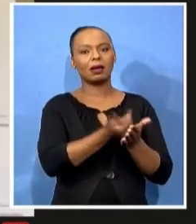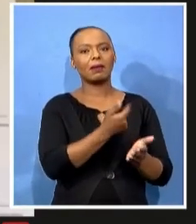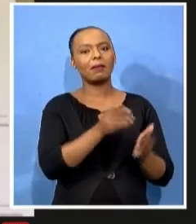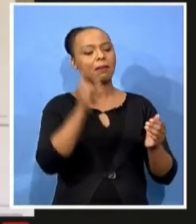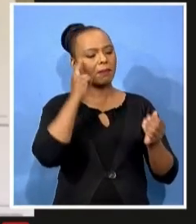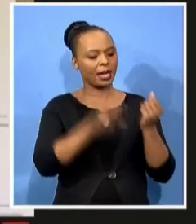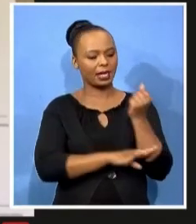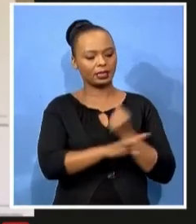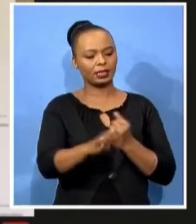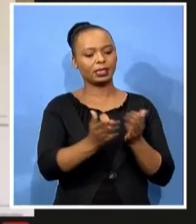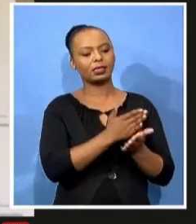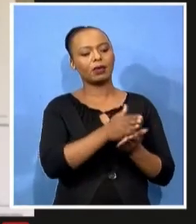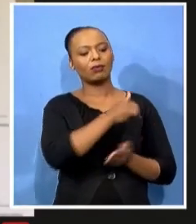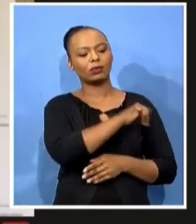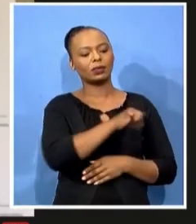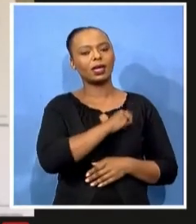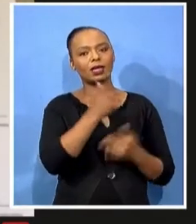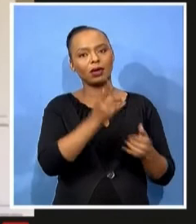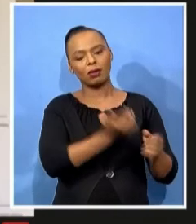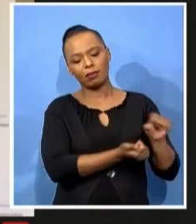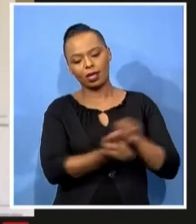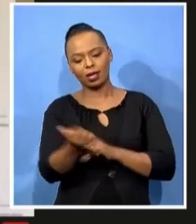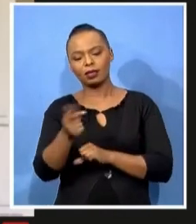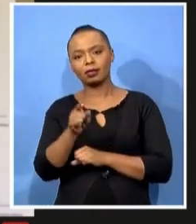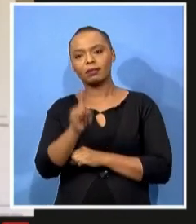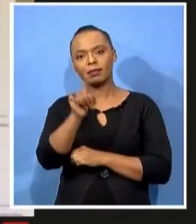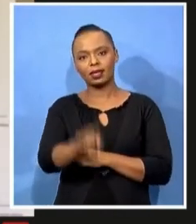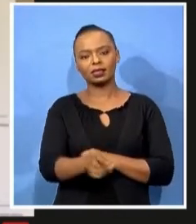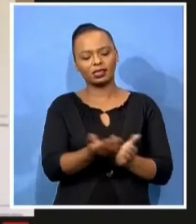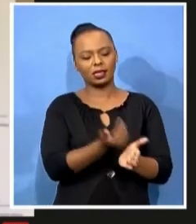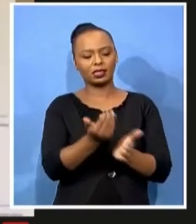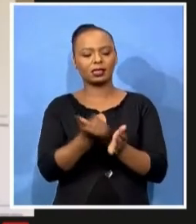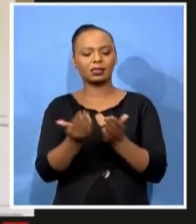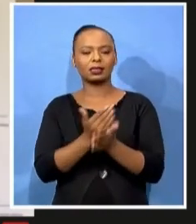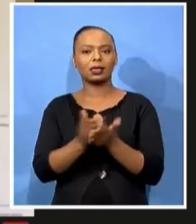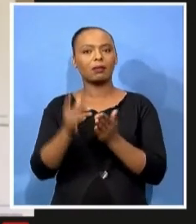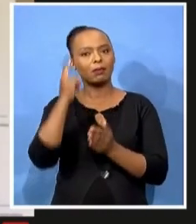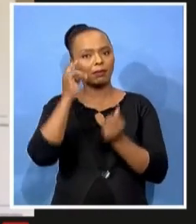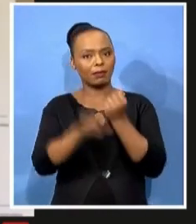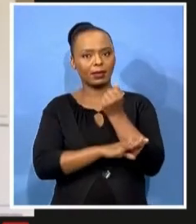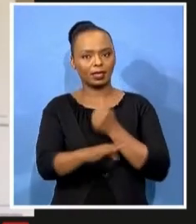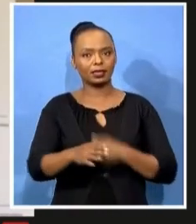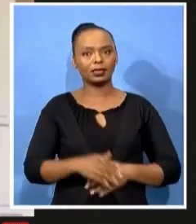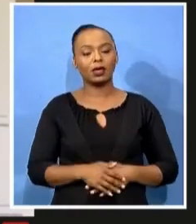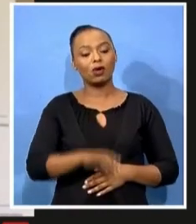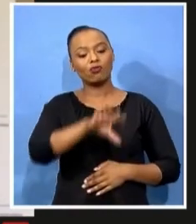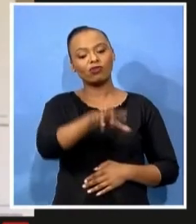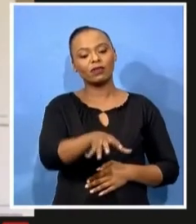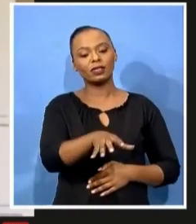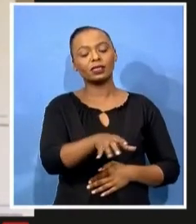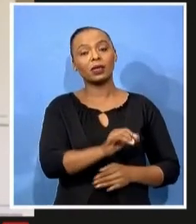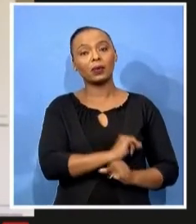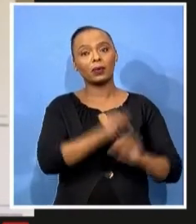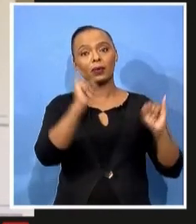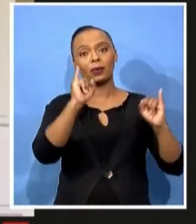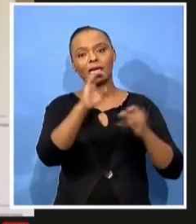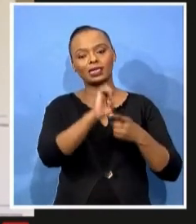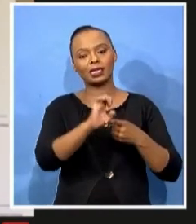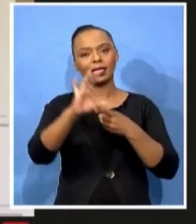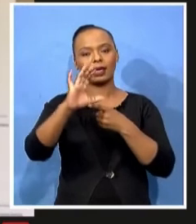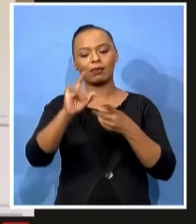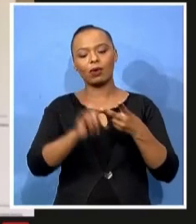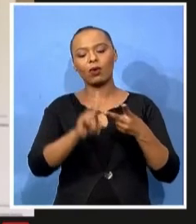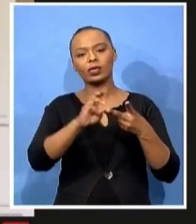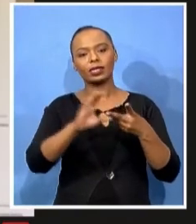that in all the provinces that have been affected, mainly Eastern Cape, then Western Cape, then KwaZulu-Natal, now we're moving